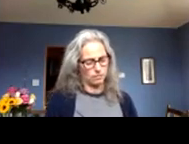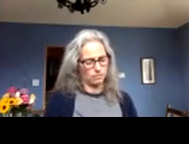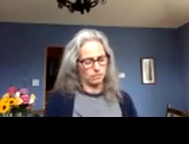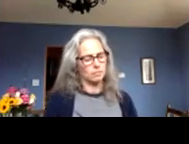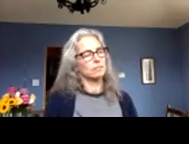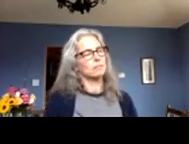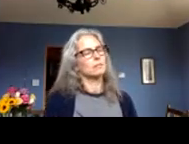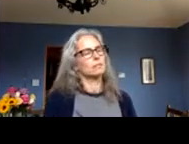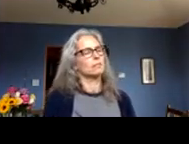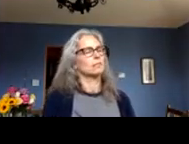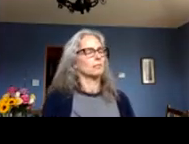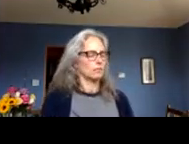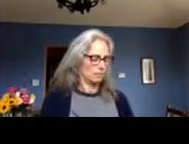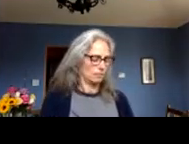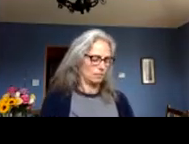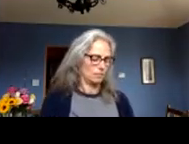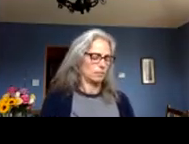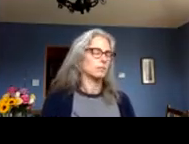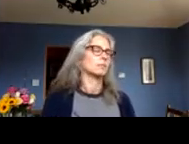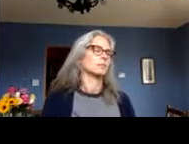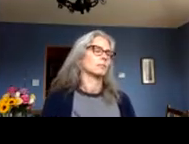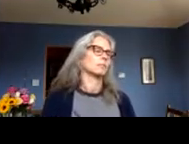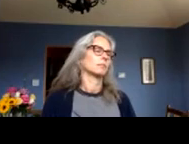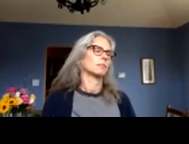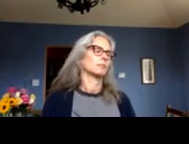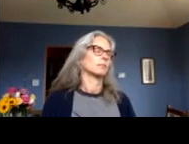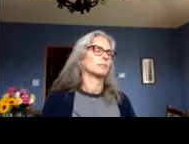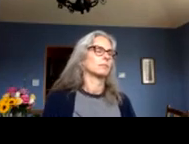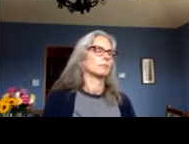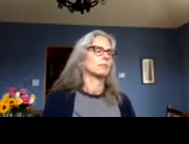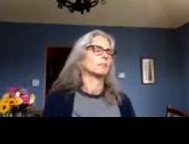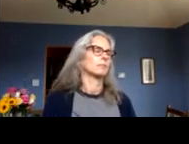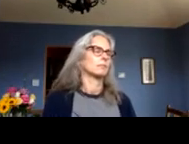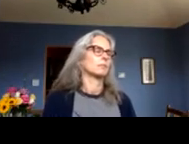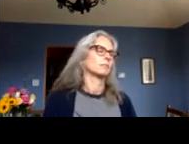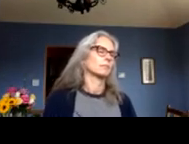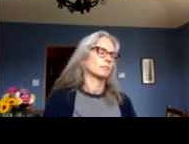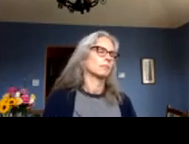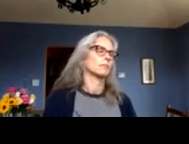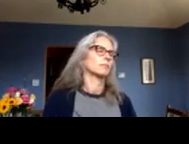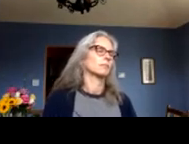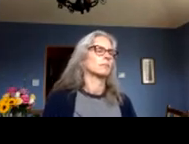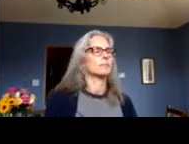more later. This is going to be a come back for more later, because you can adjust what emails you're getting from classroom.